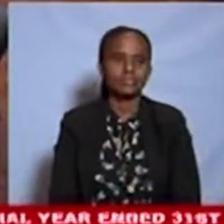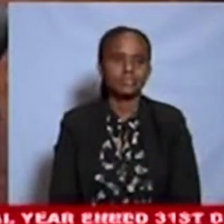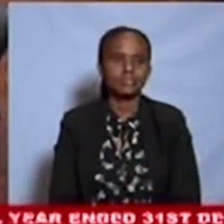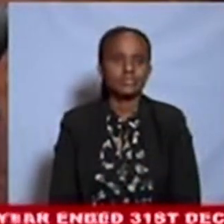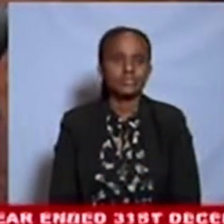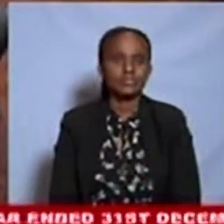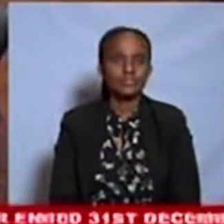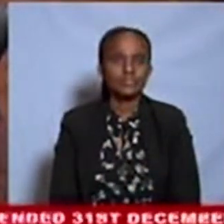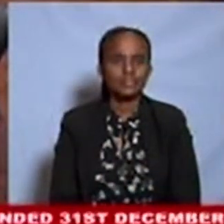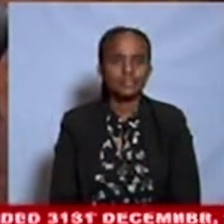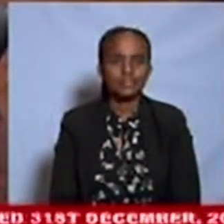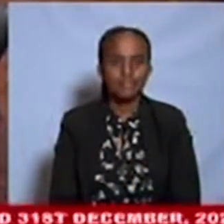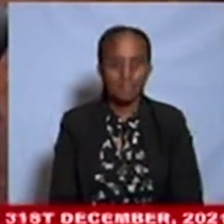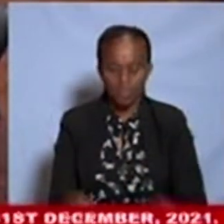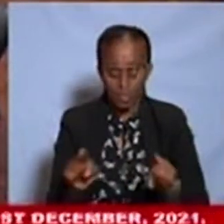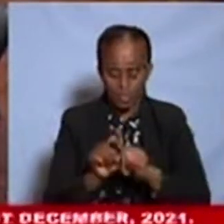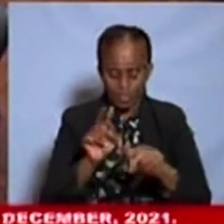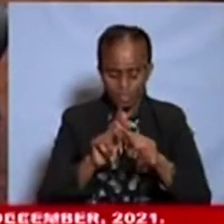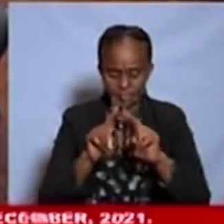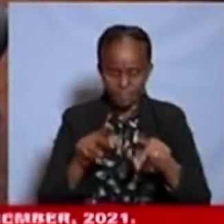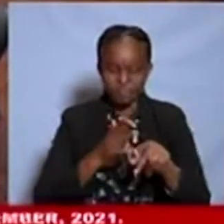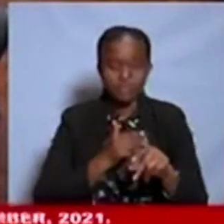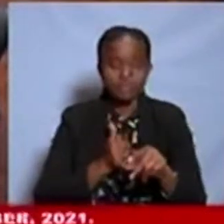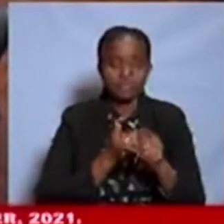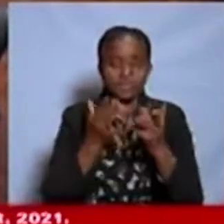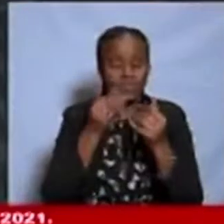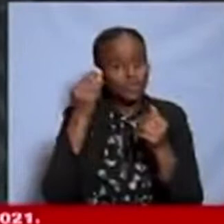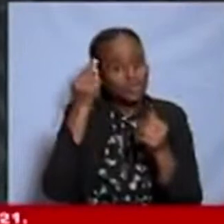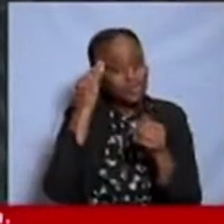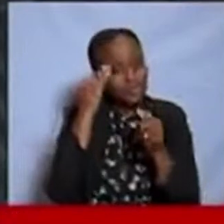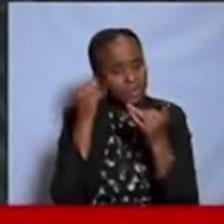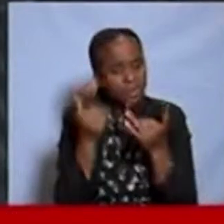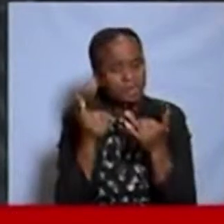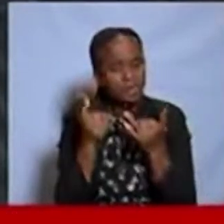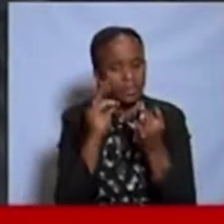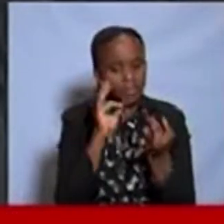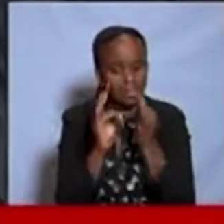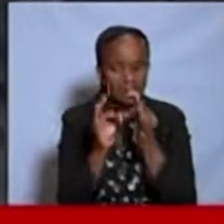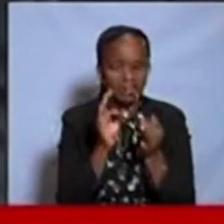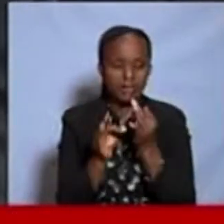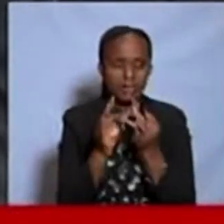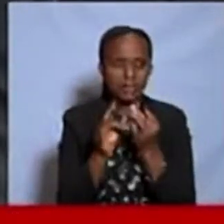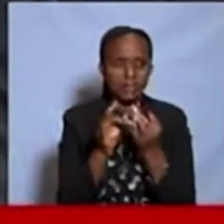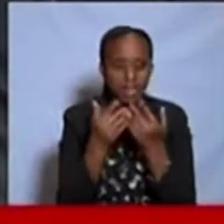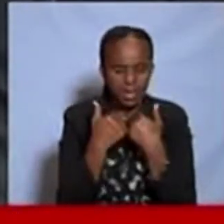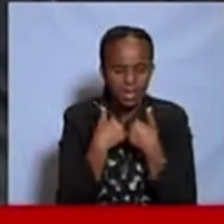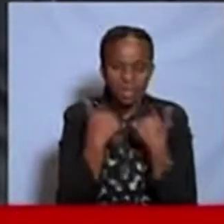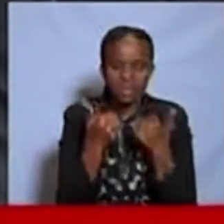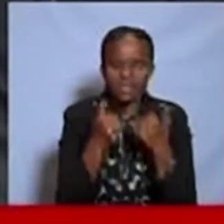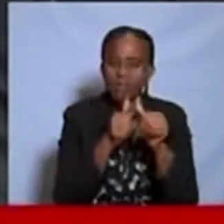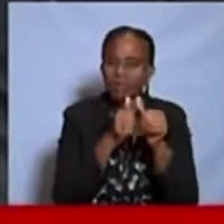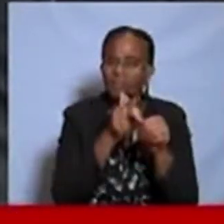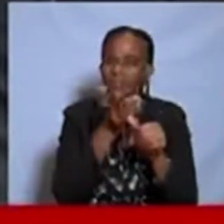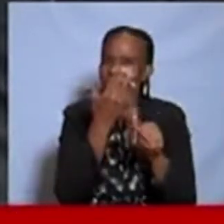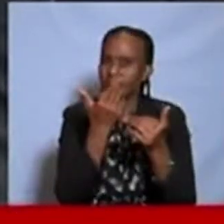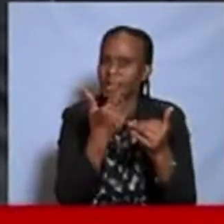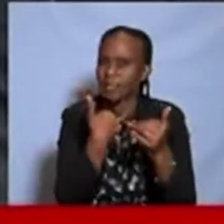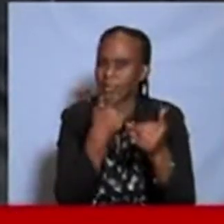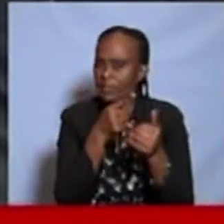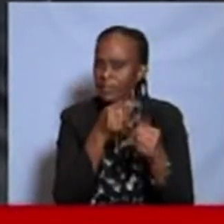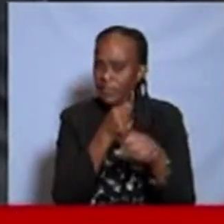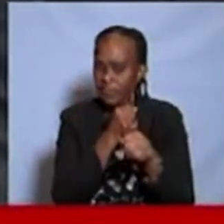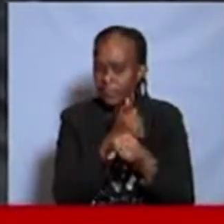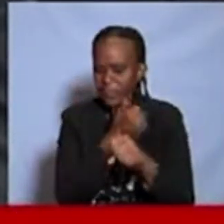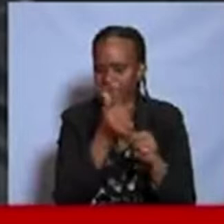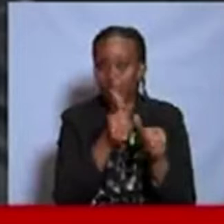Yes, Honorable. On the same Chair, I wanted to find out if they have made any follow-ups